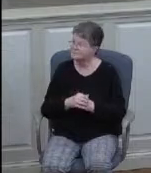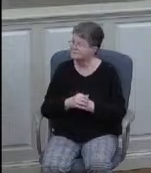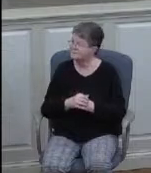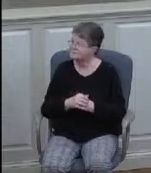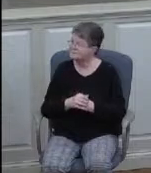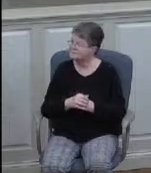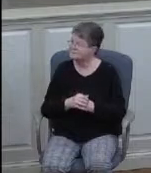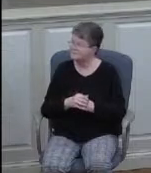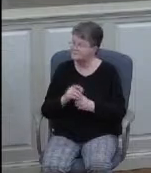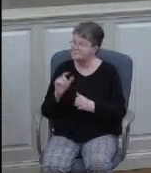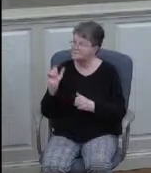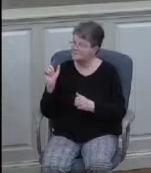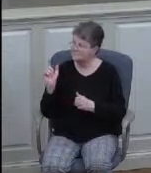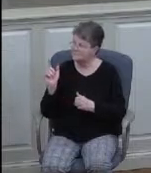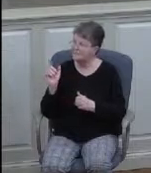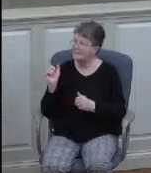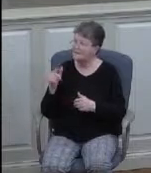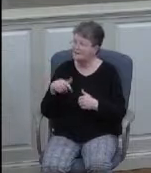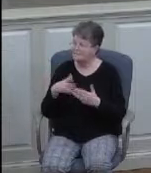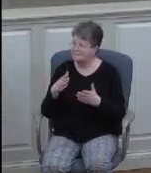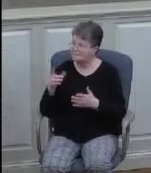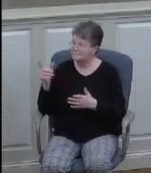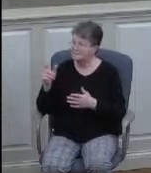Thank you, ma'am.